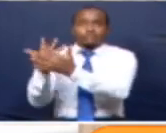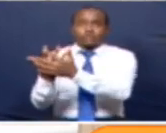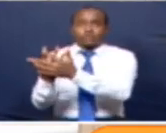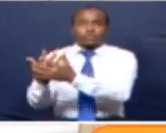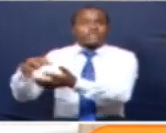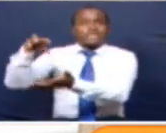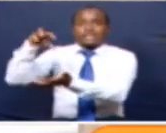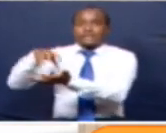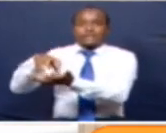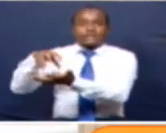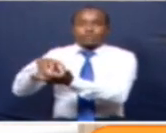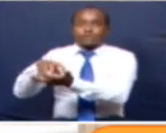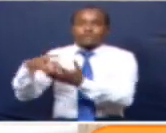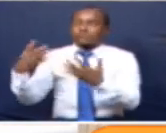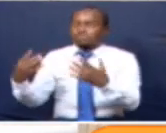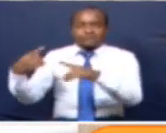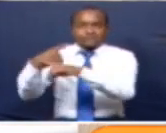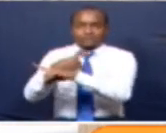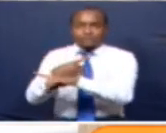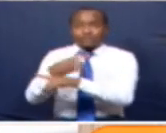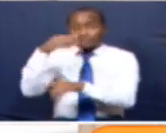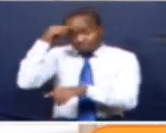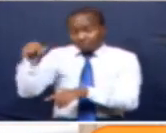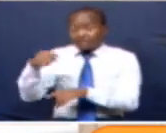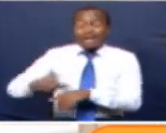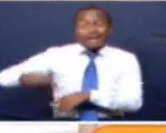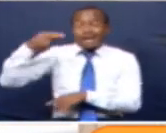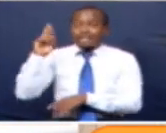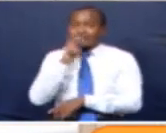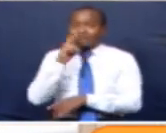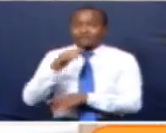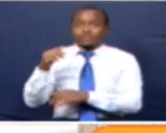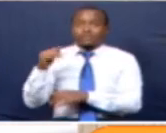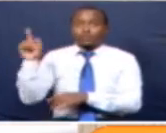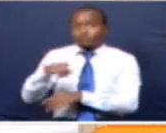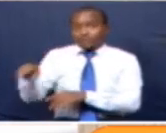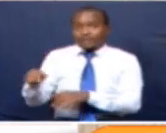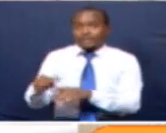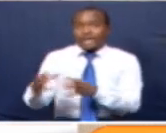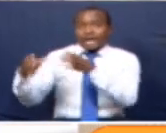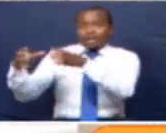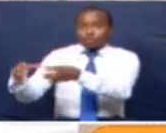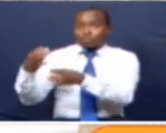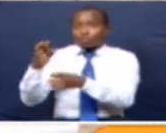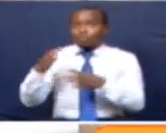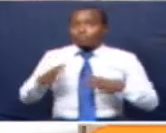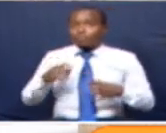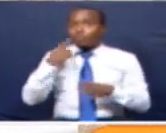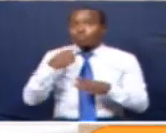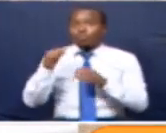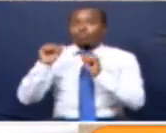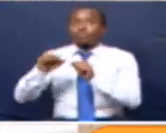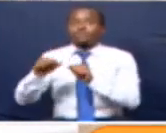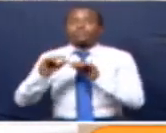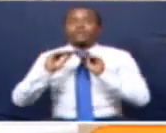would still remain very much the same, because these are considered high-risk offenders, and they are considered also a group of offenders who are likely to teach others